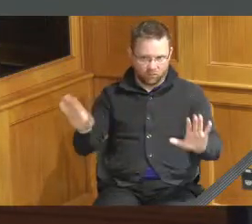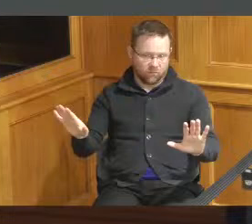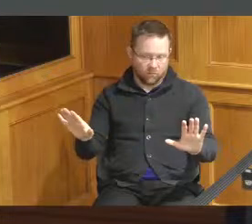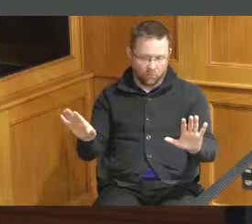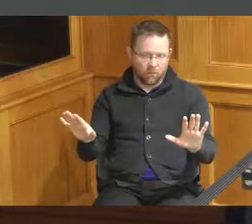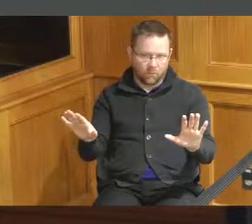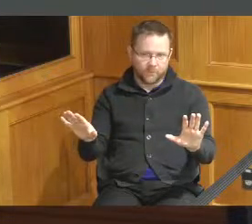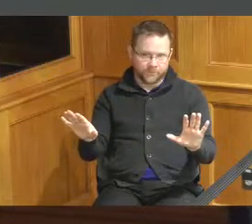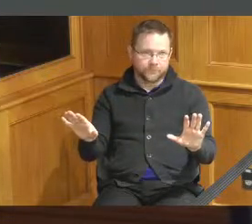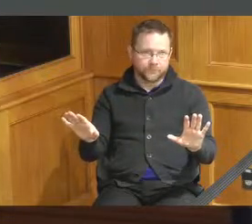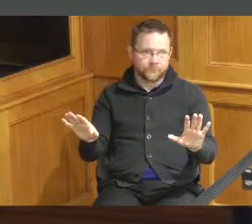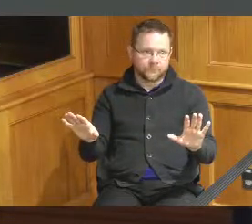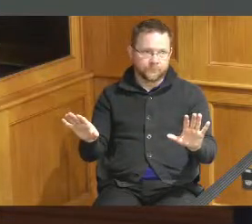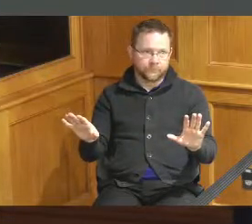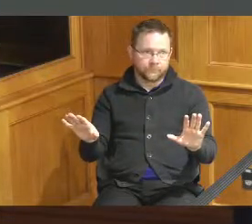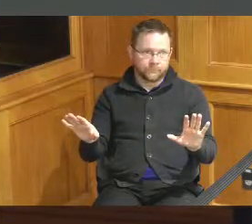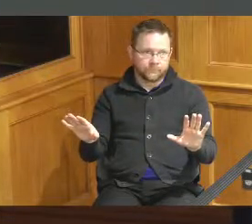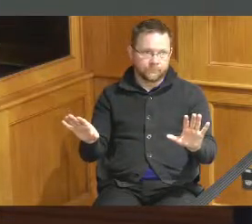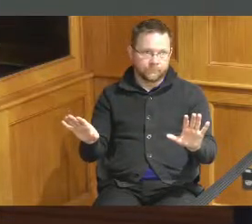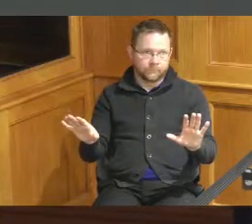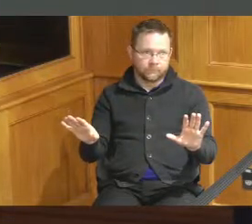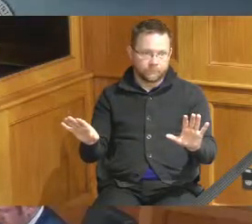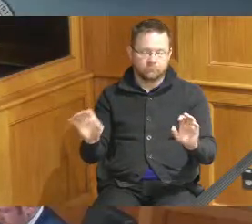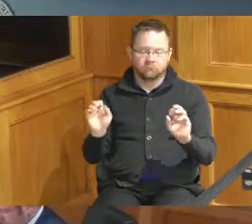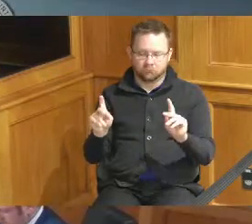of that space for convention center purposes.